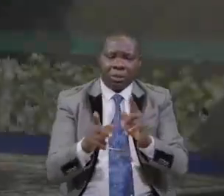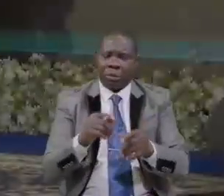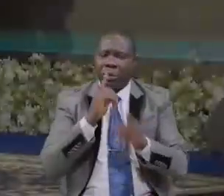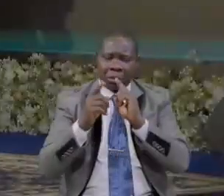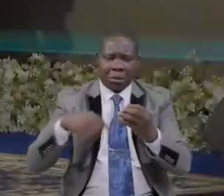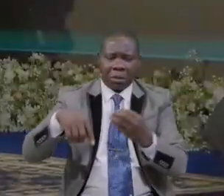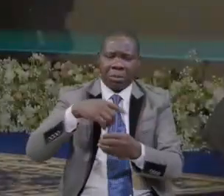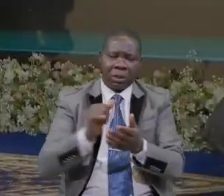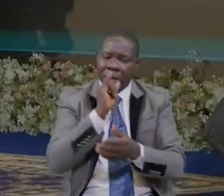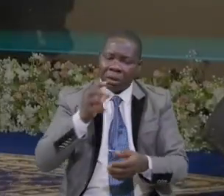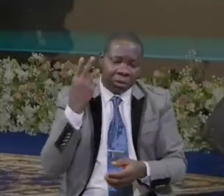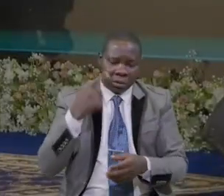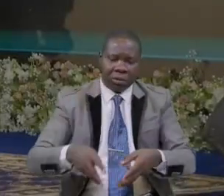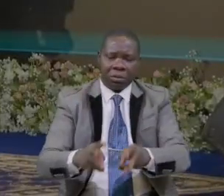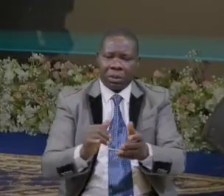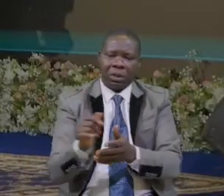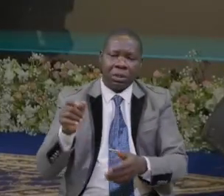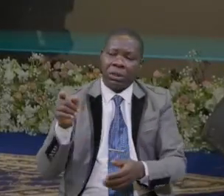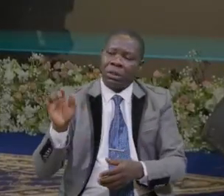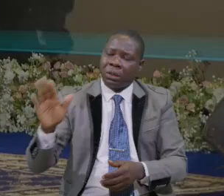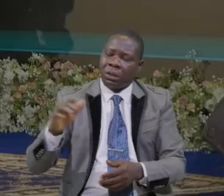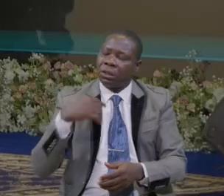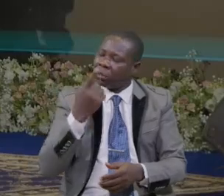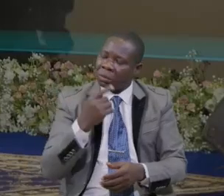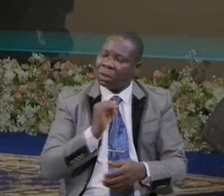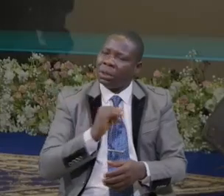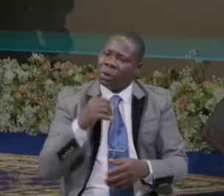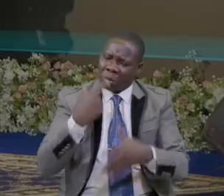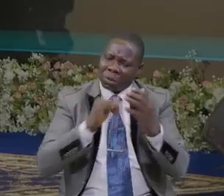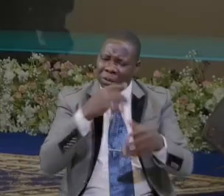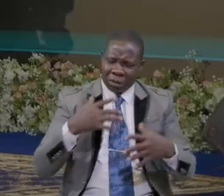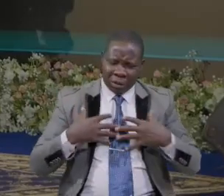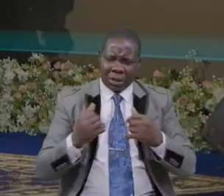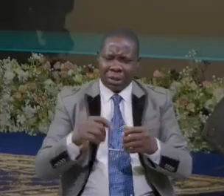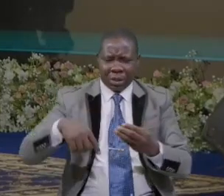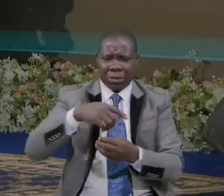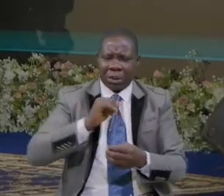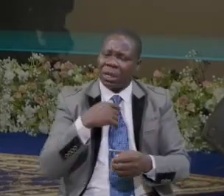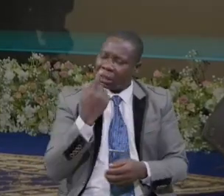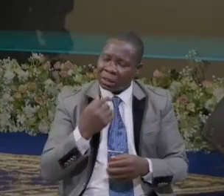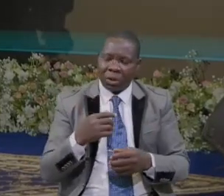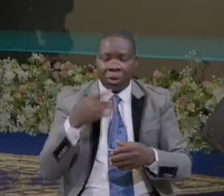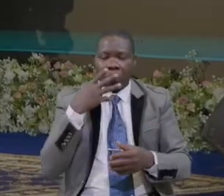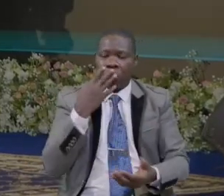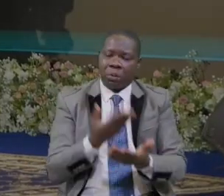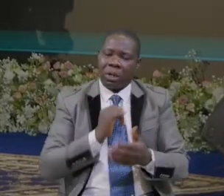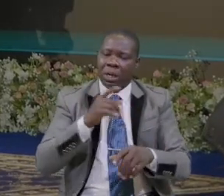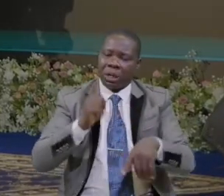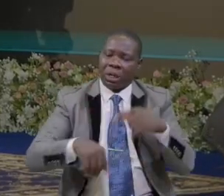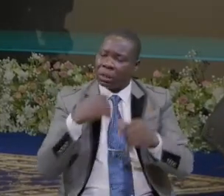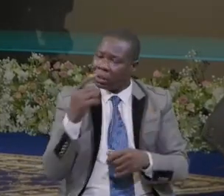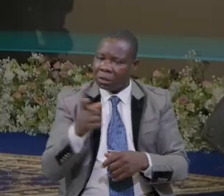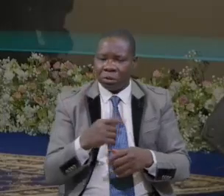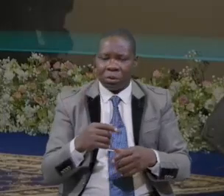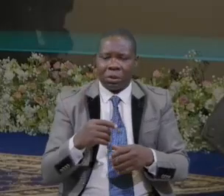the healing about? I said, well, I can't tell you theory, but if you have sickness on air, you